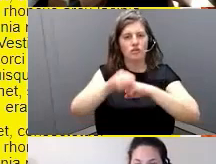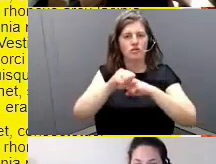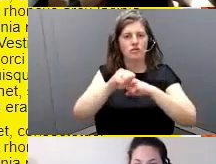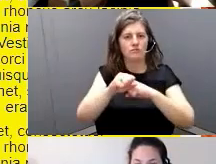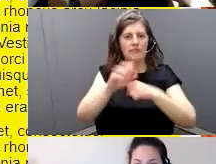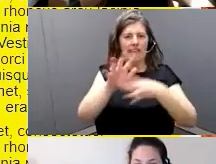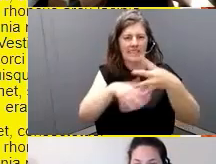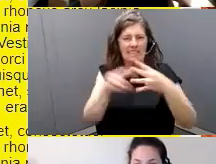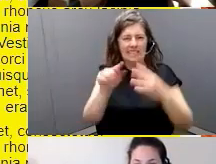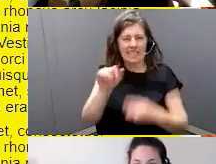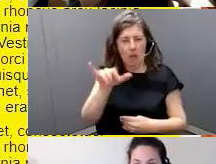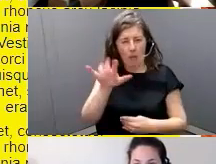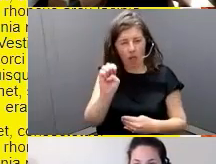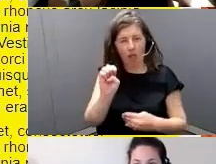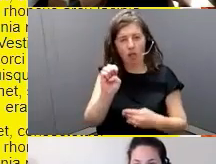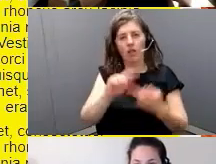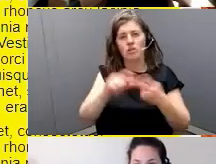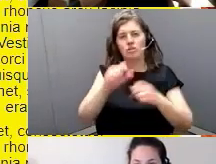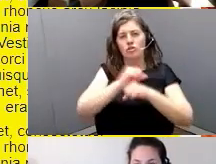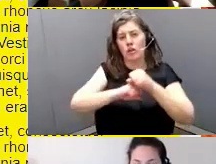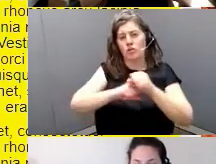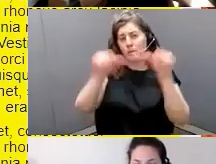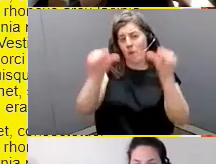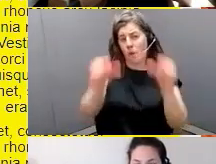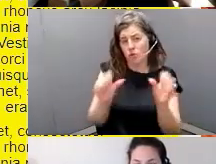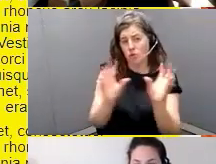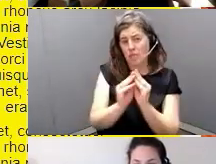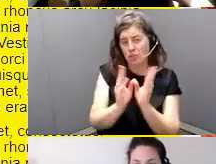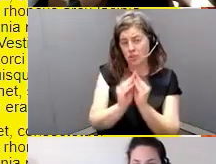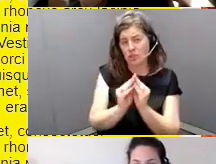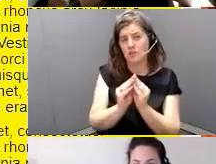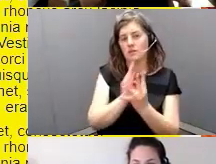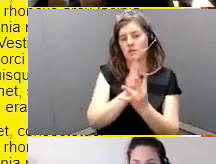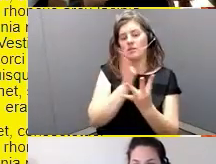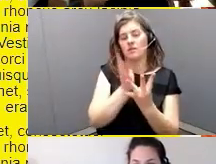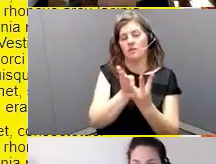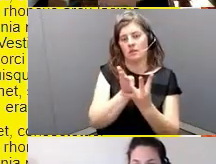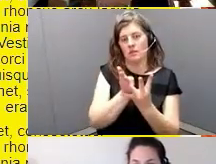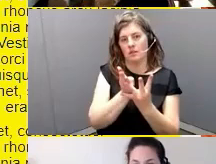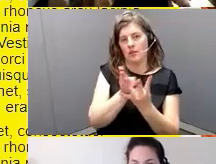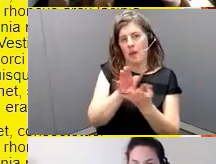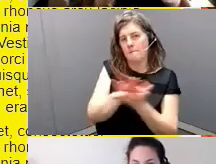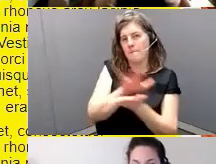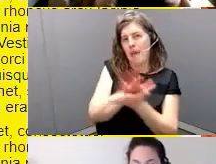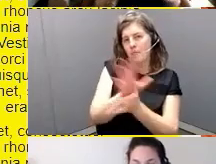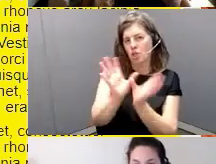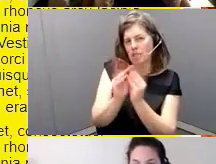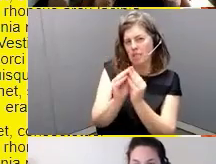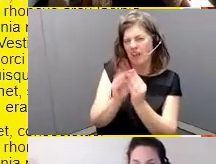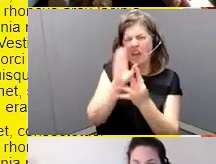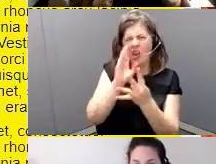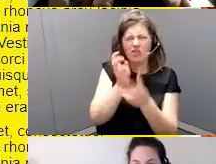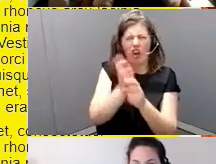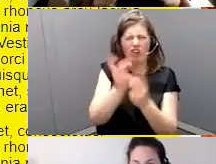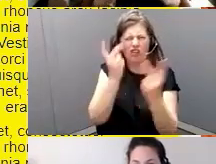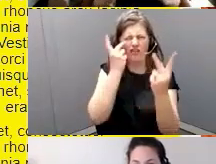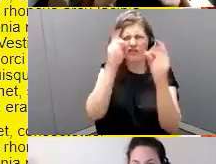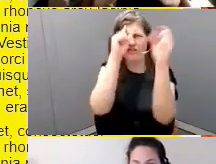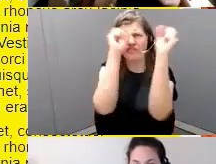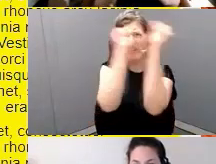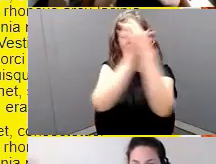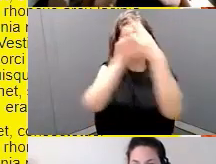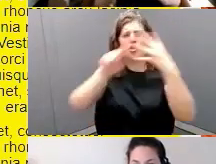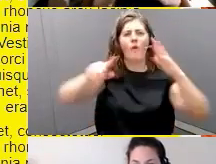roundtables, Yep. structured poster sessions, and paper sessions. I know it's hard to visualize because you